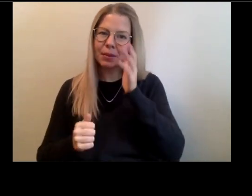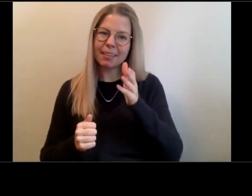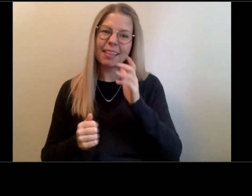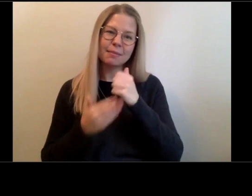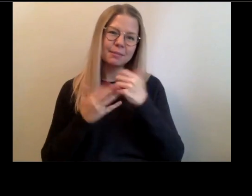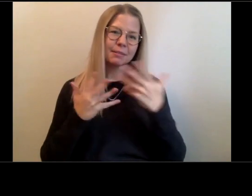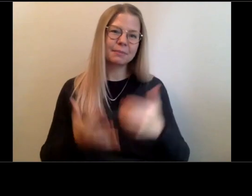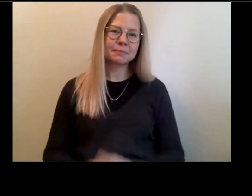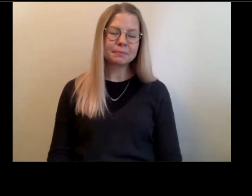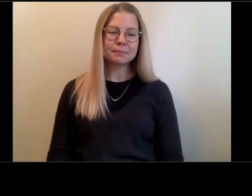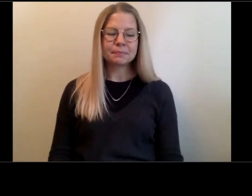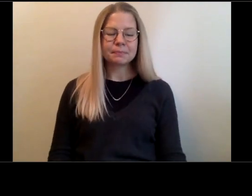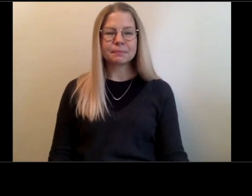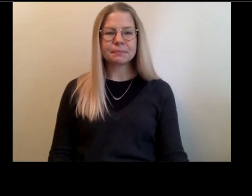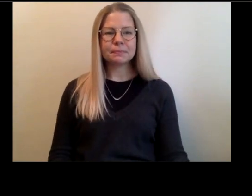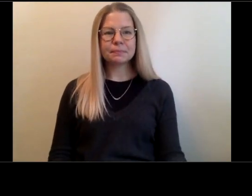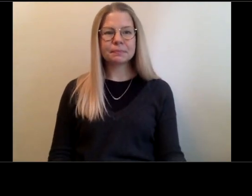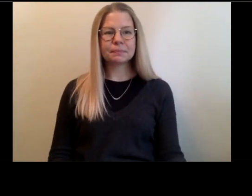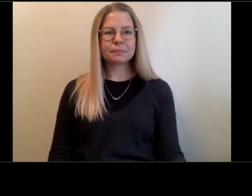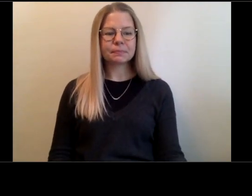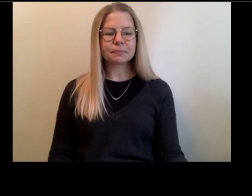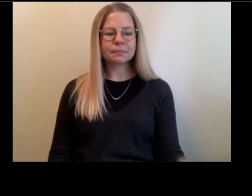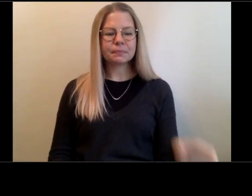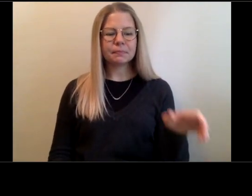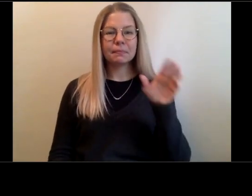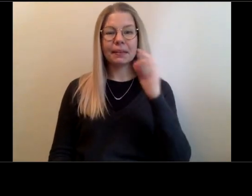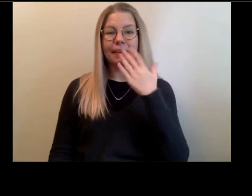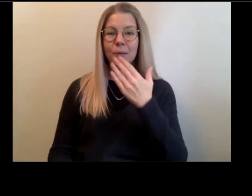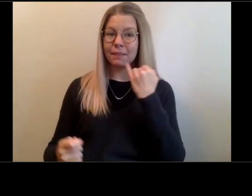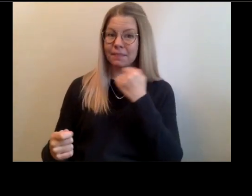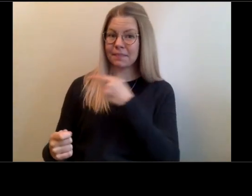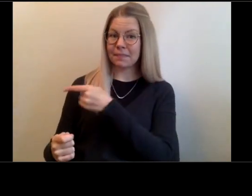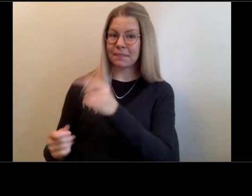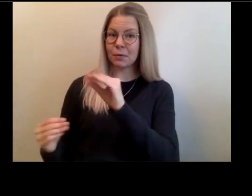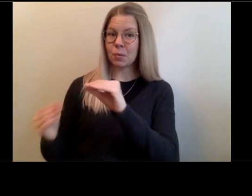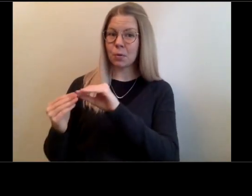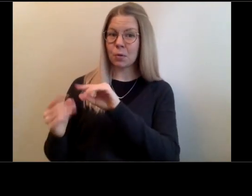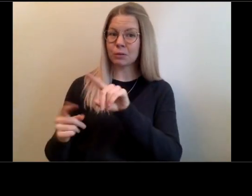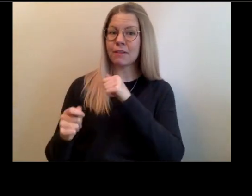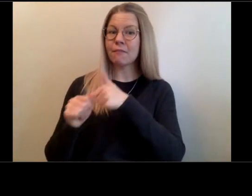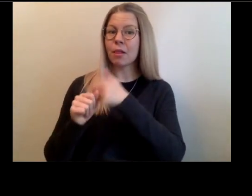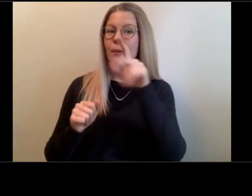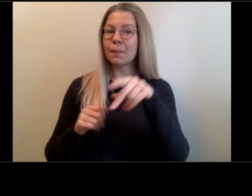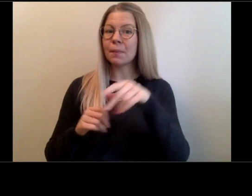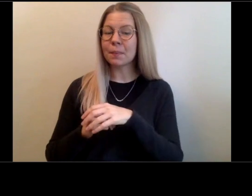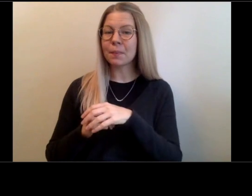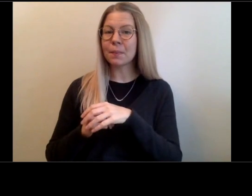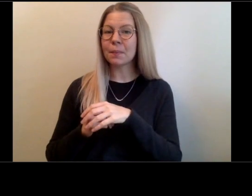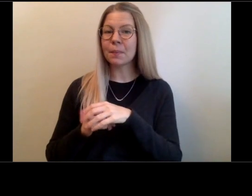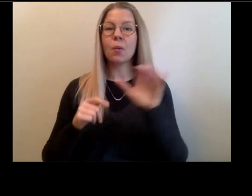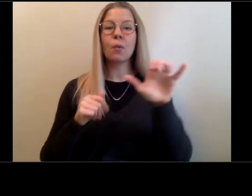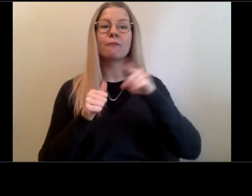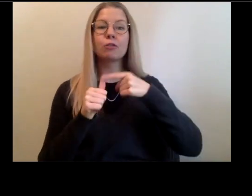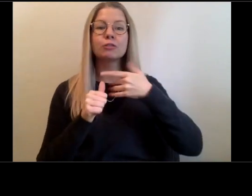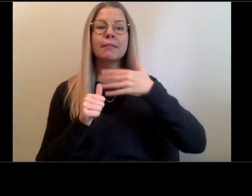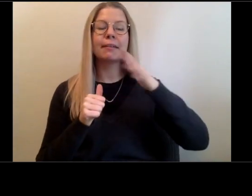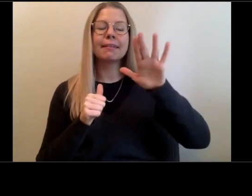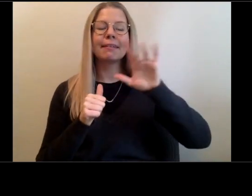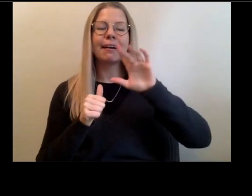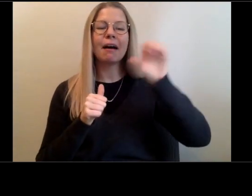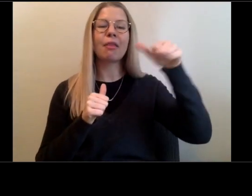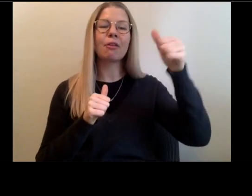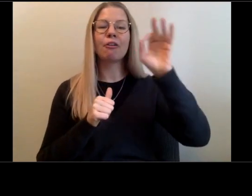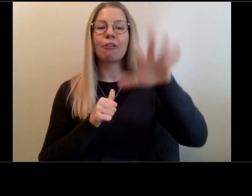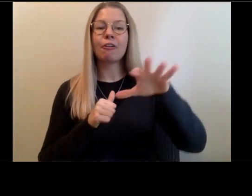Thank you. I have a follow-up question if no one else has a question. I have a follow-up answer first. Dancing is a